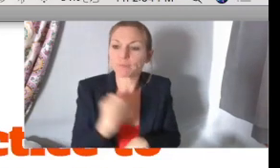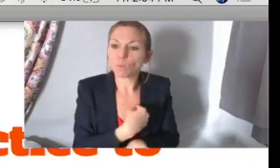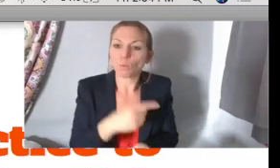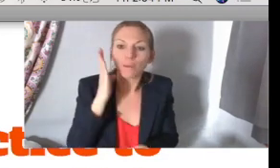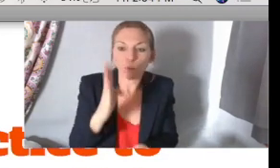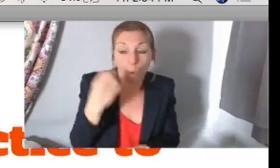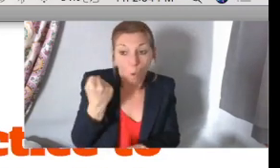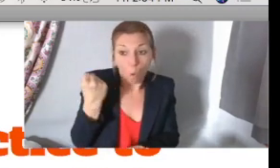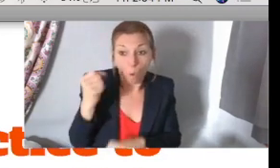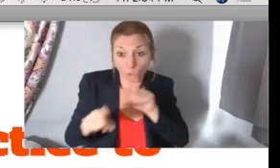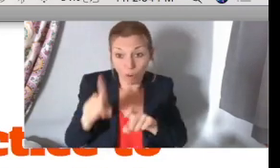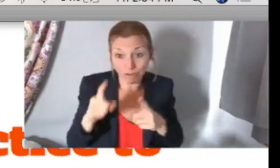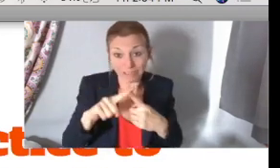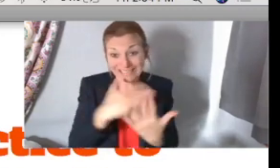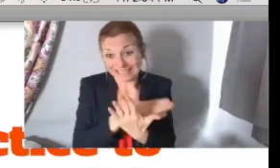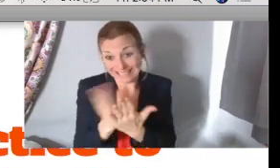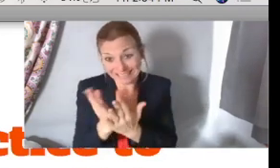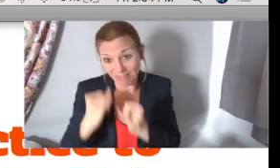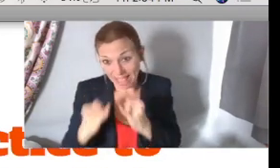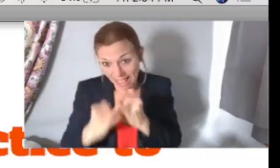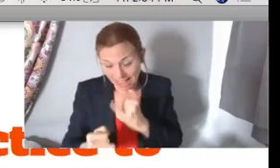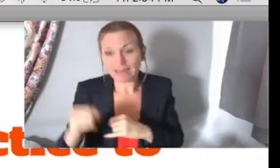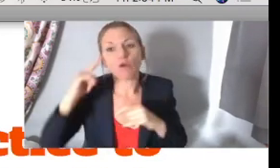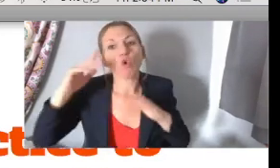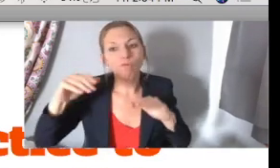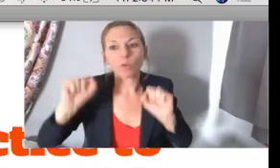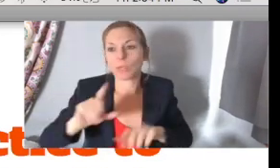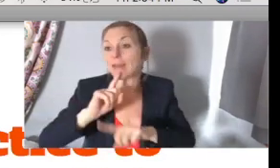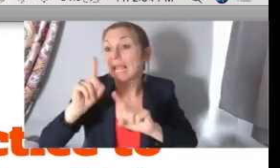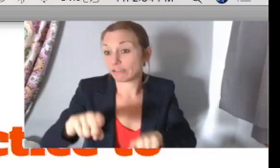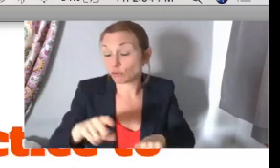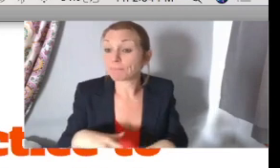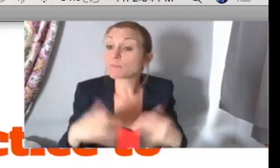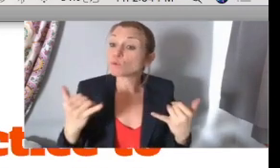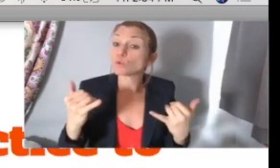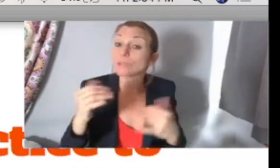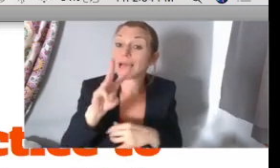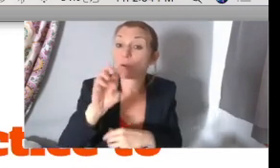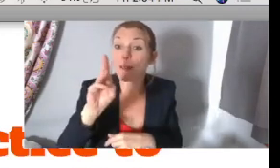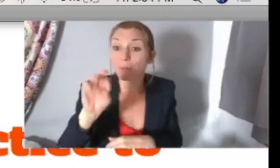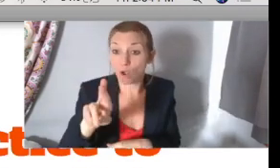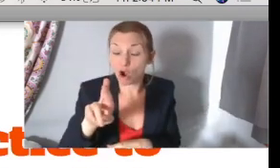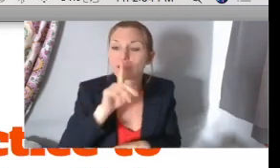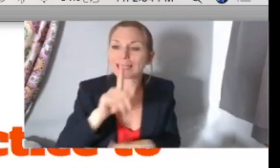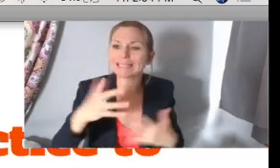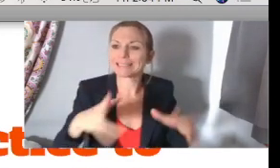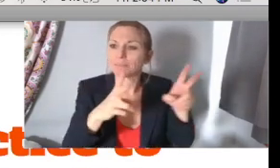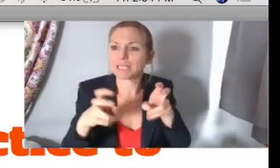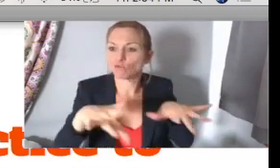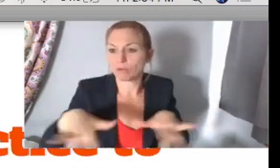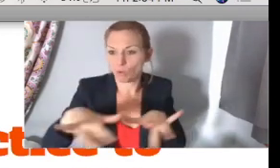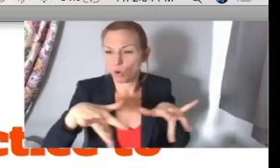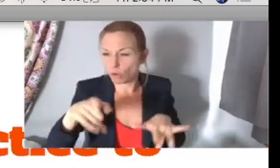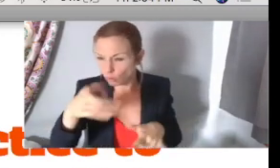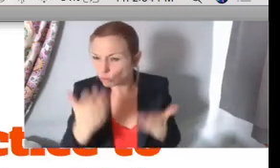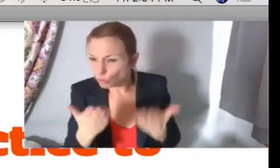answer those. We will be recording today's webinar, as you may have seen, and posting it on